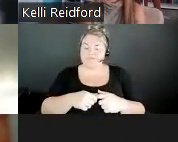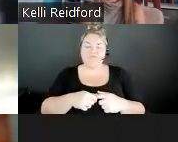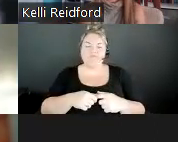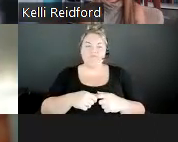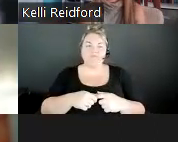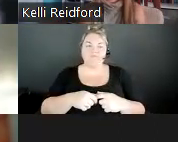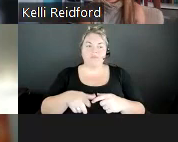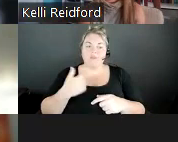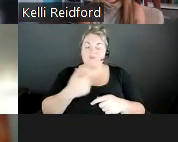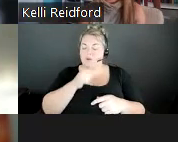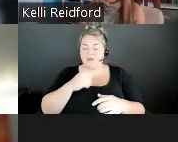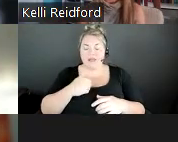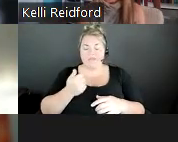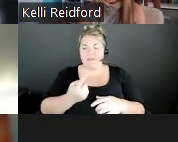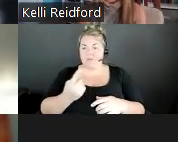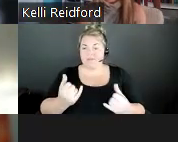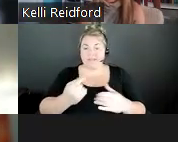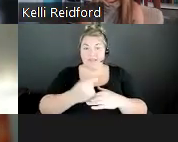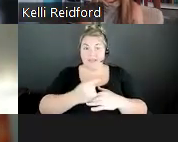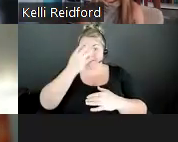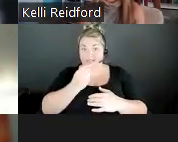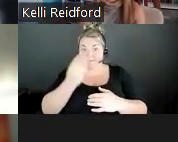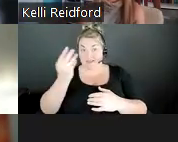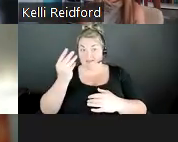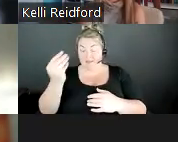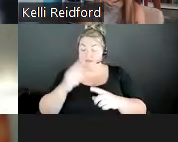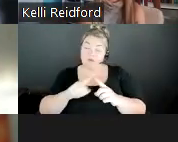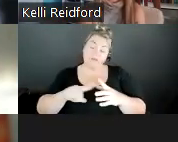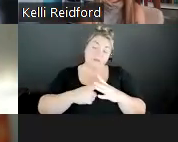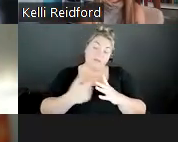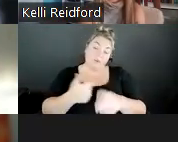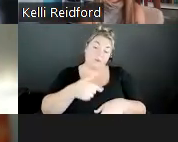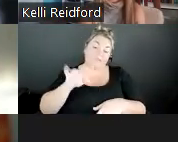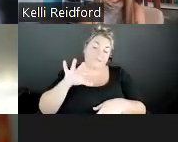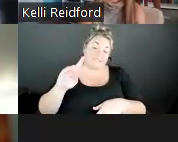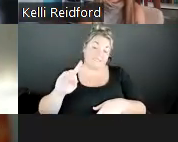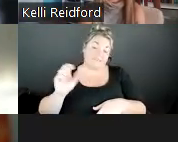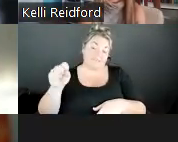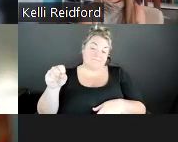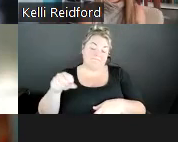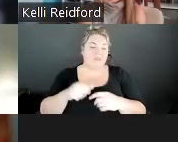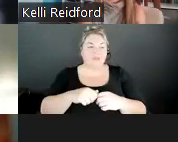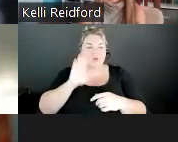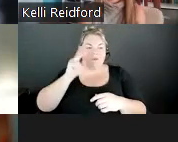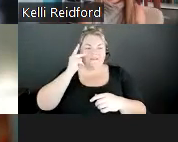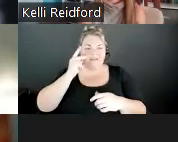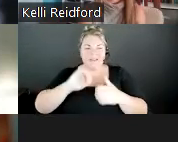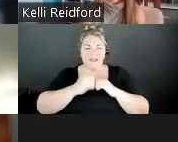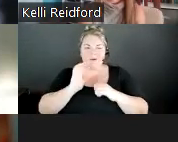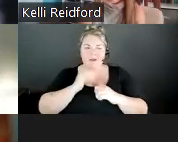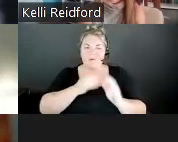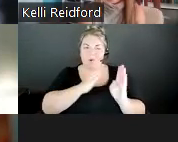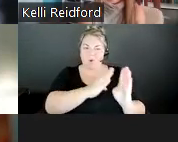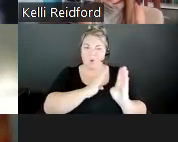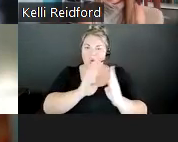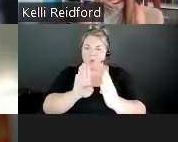And we don't have anybody today that's sleeping outside, but in the beginning we sure did. You'll see how our hallways are